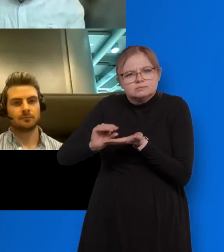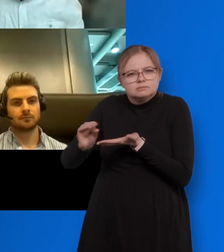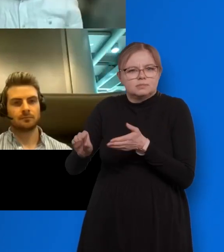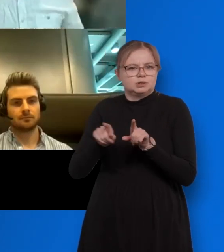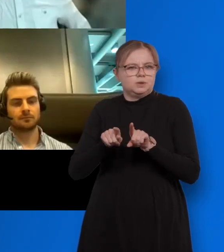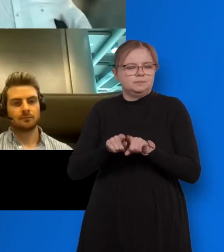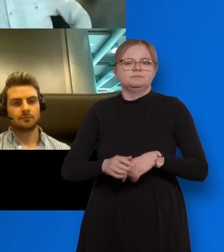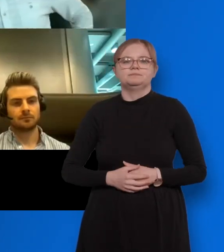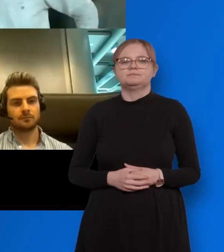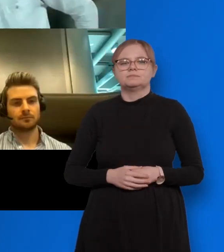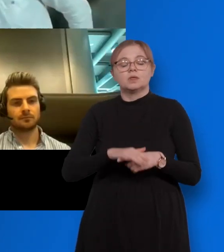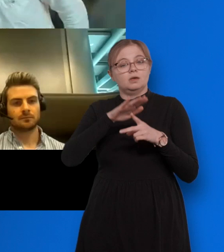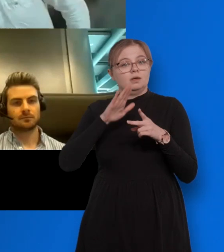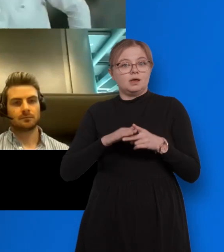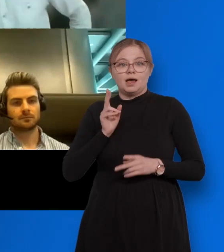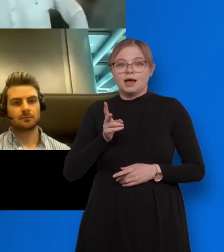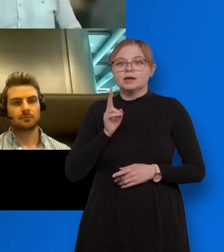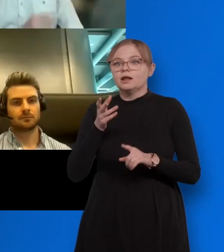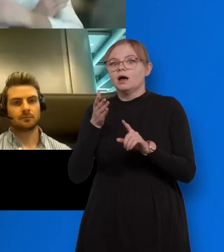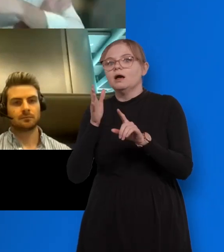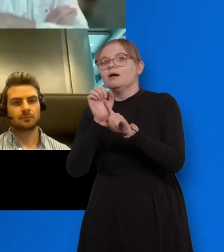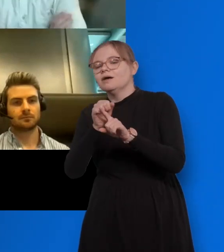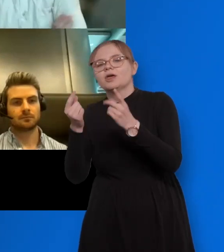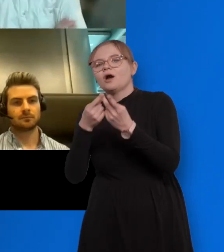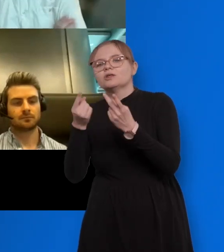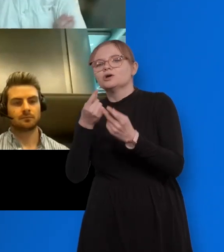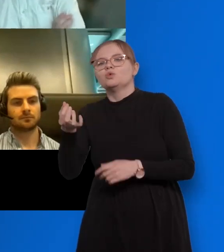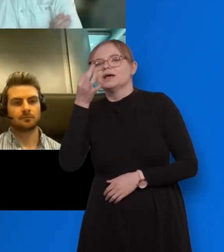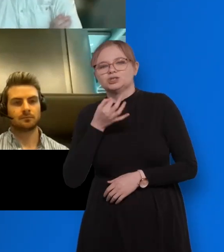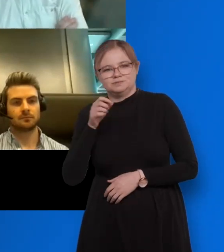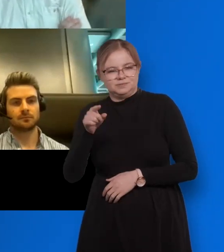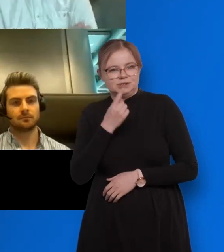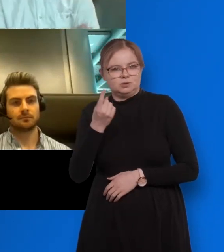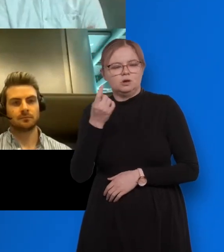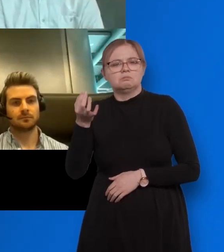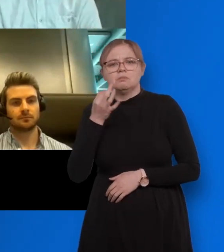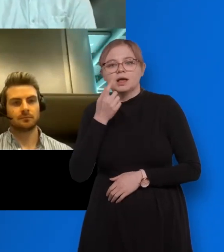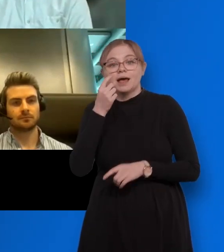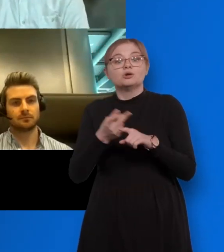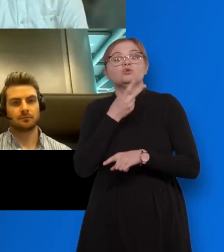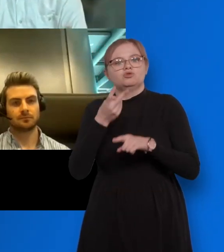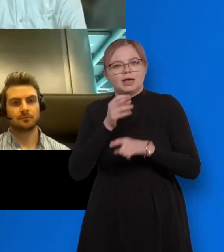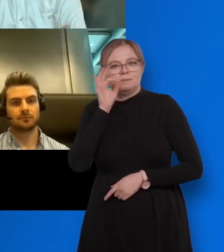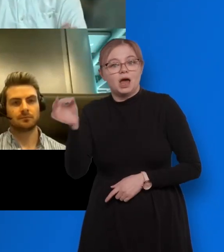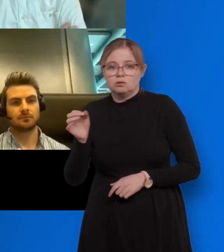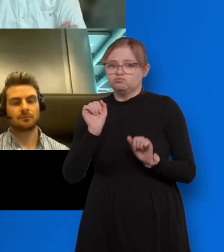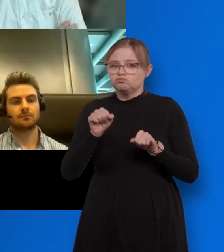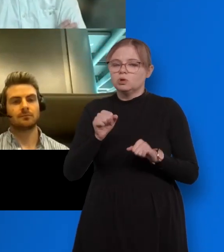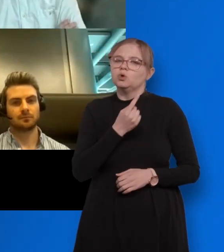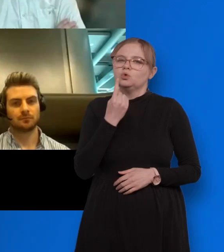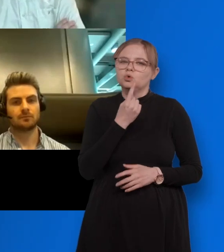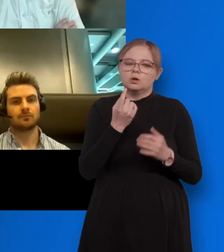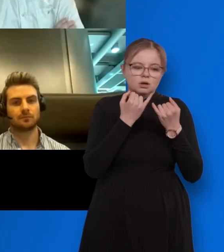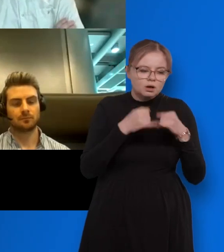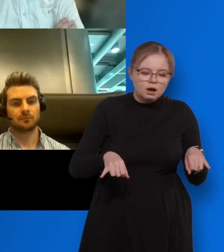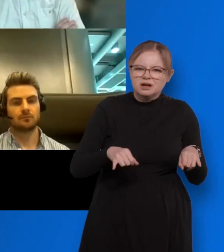The other thing, I noticed in one of the other questions in the Q&A that somebody had said about, can they reapply? Yes, people who are unsuccessful,